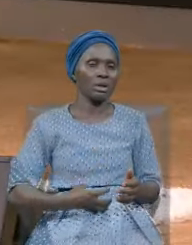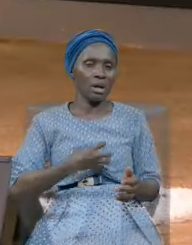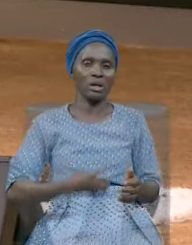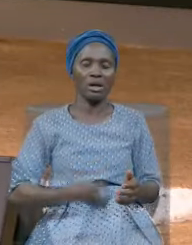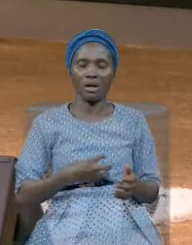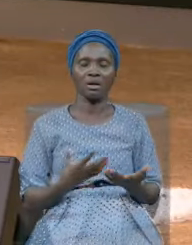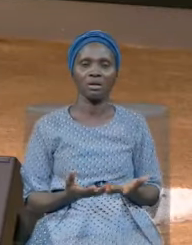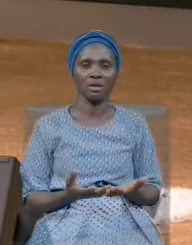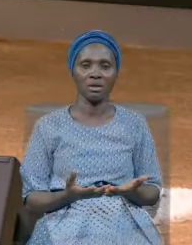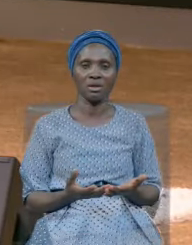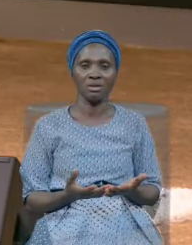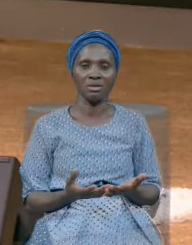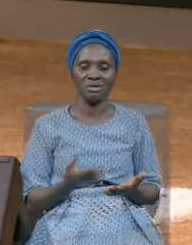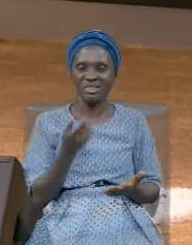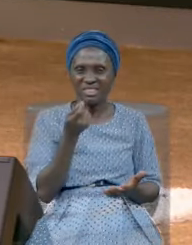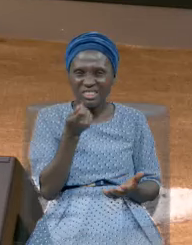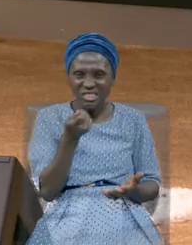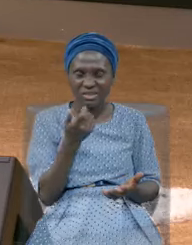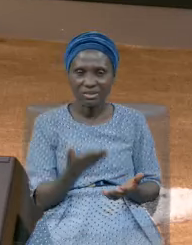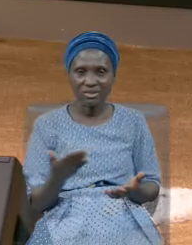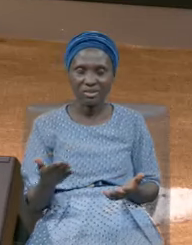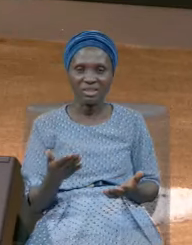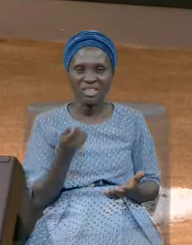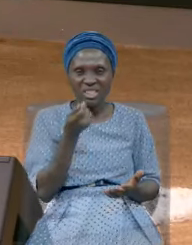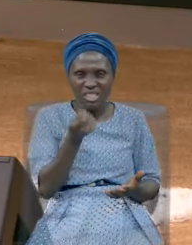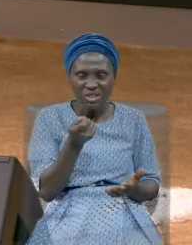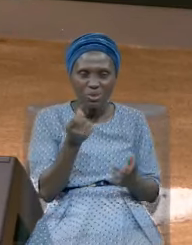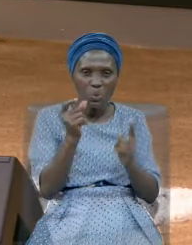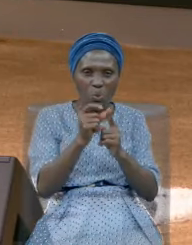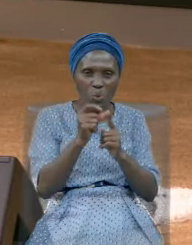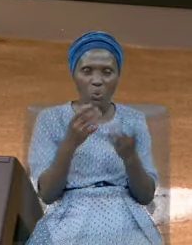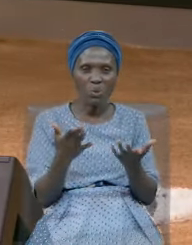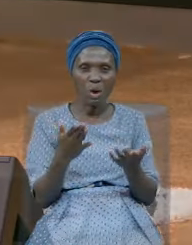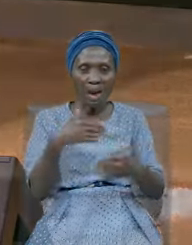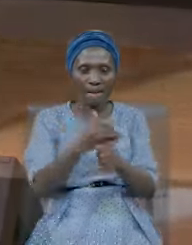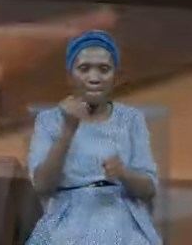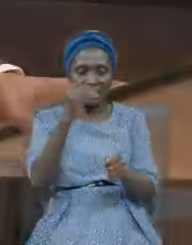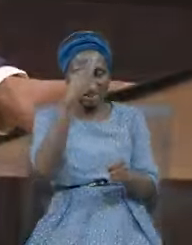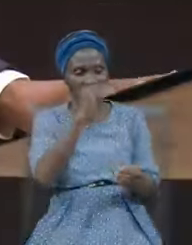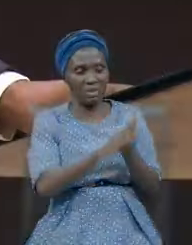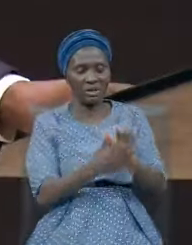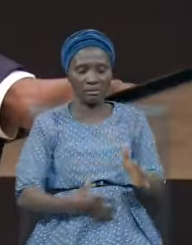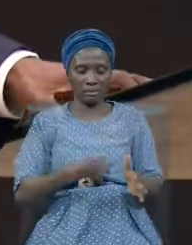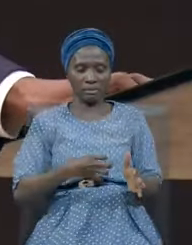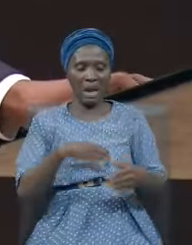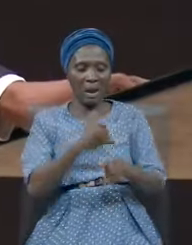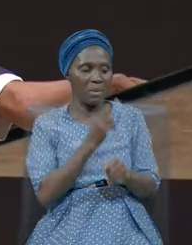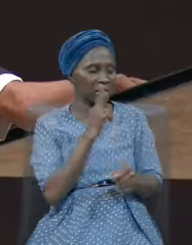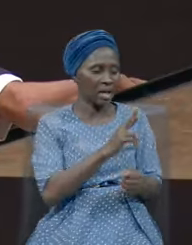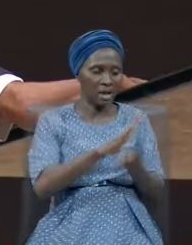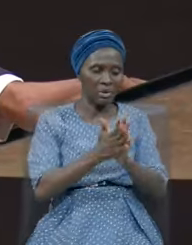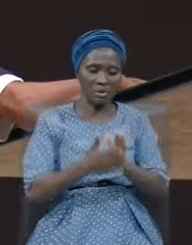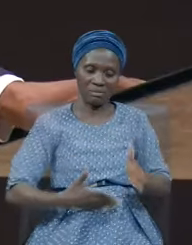angry, a little thing, a little word makes him angry, makes her angry.